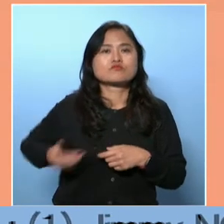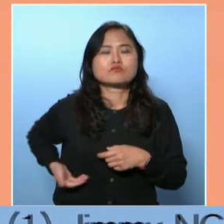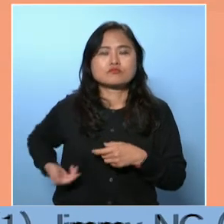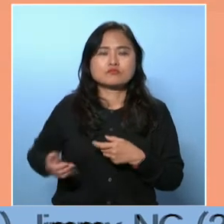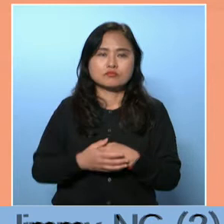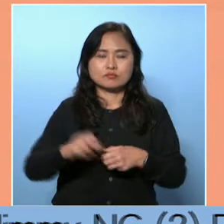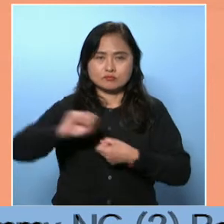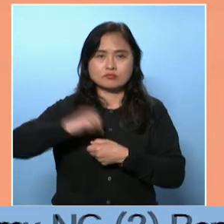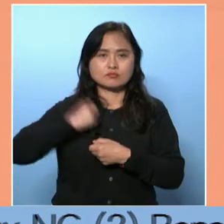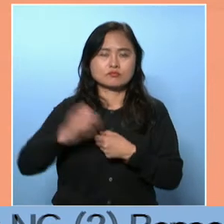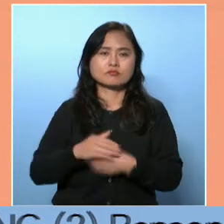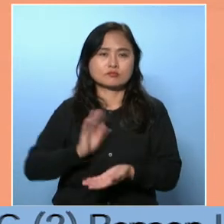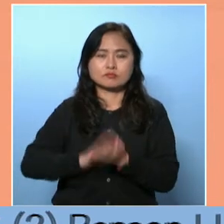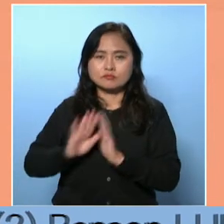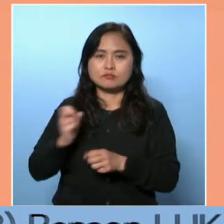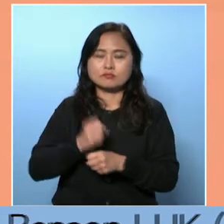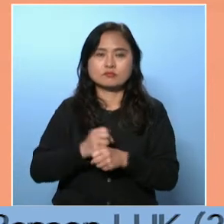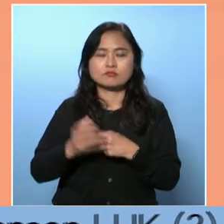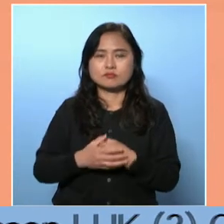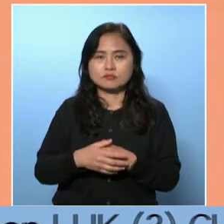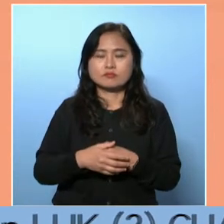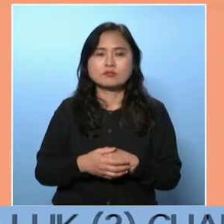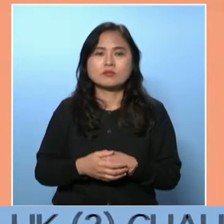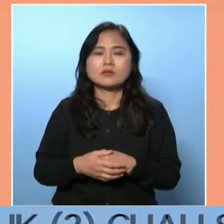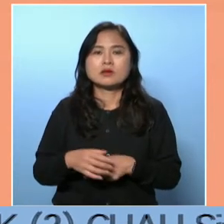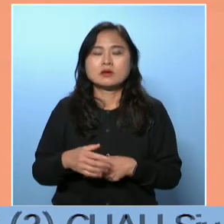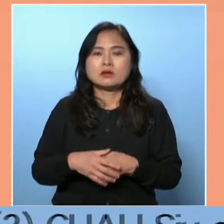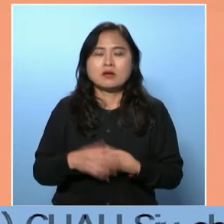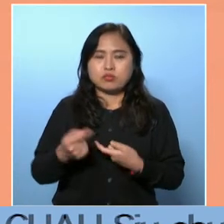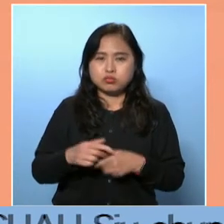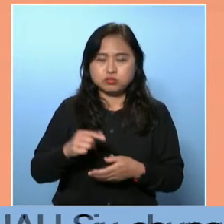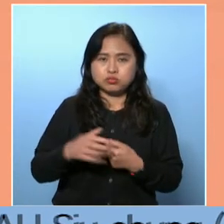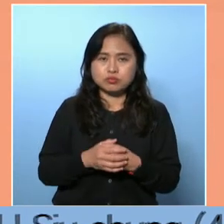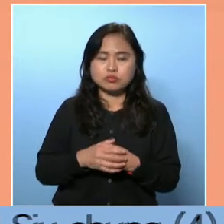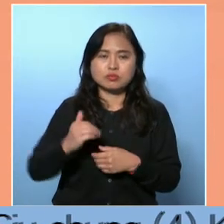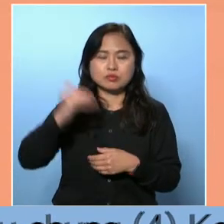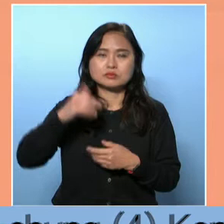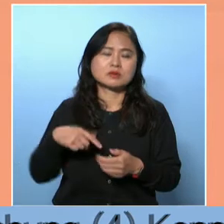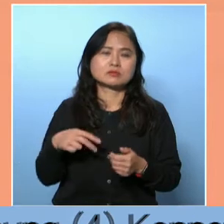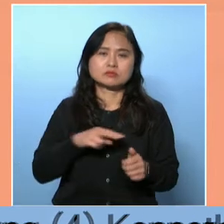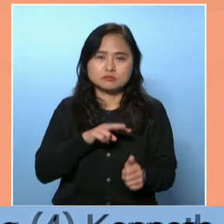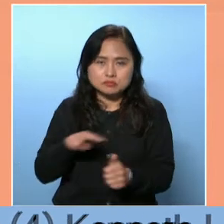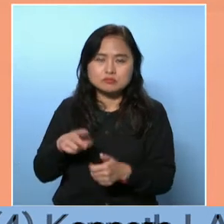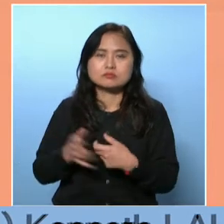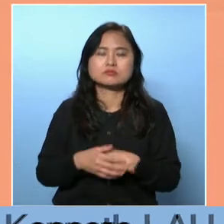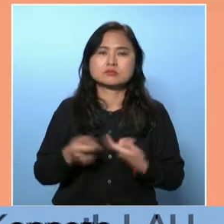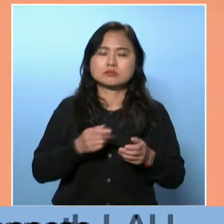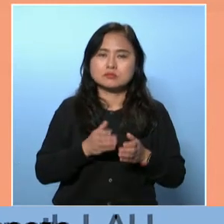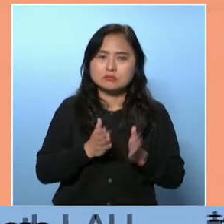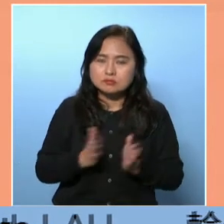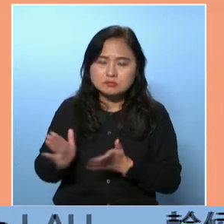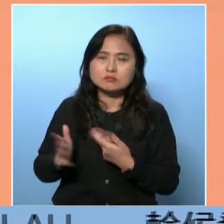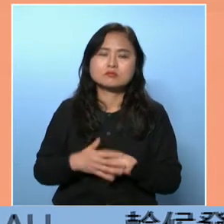mainland experts to do a good job in prevention. And then the administration should have